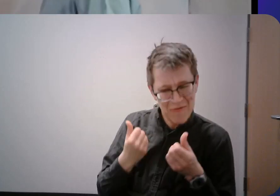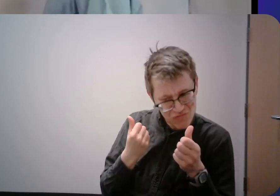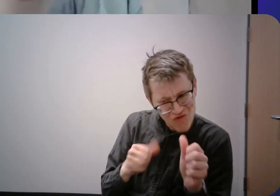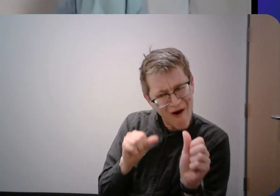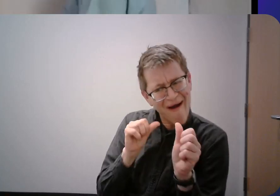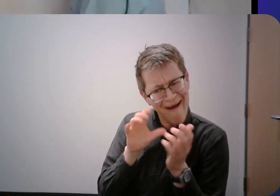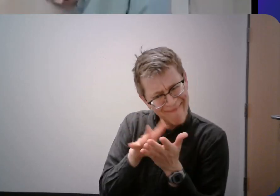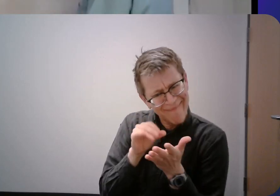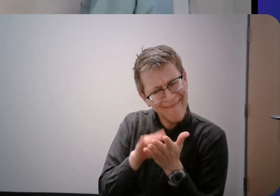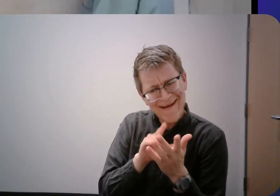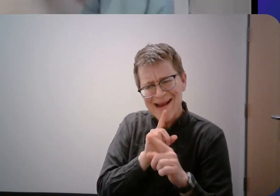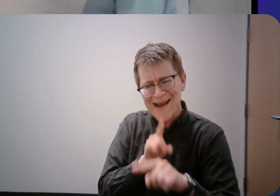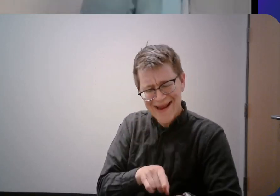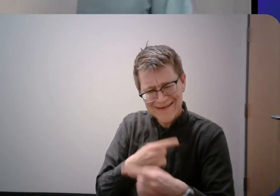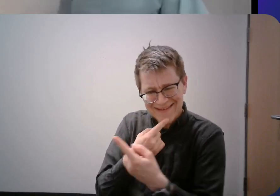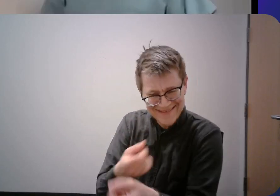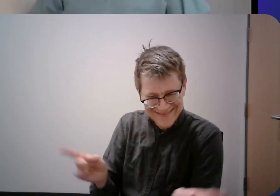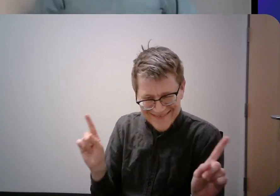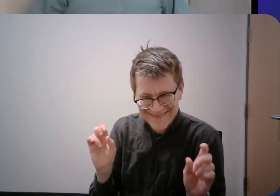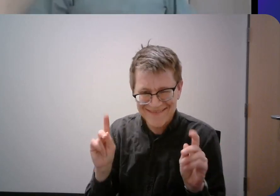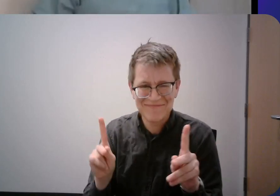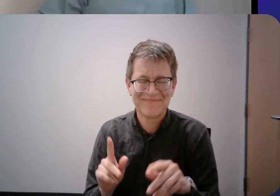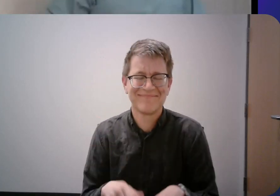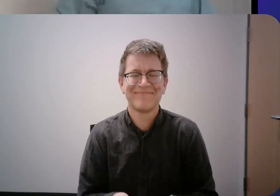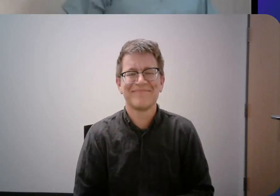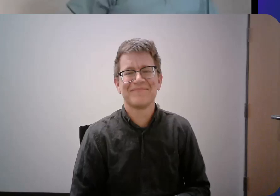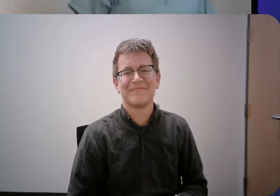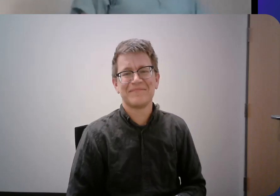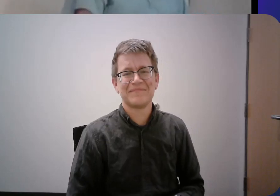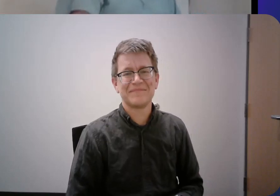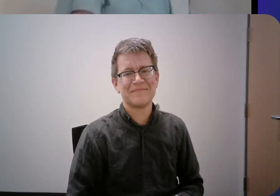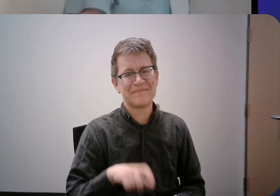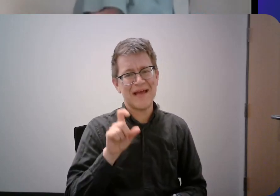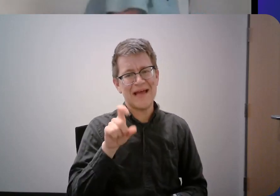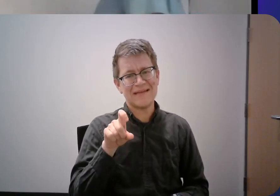I just need to find a guy who looks like me, but where are you gonna find such a handsome devil?